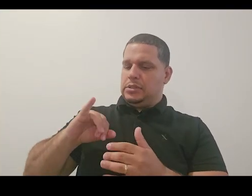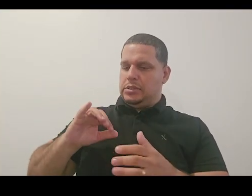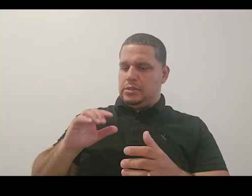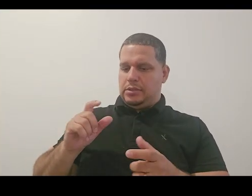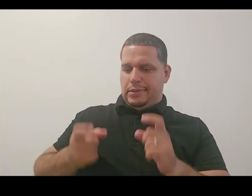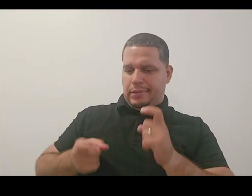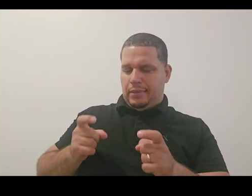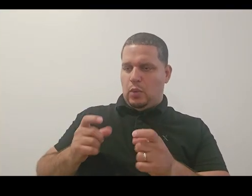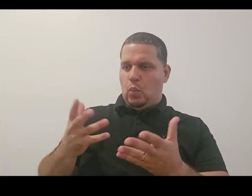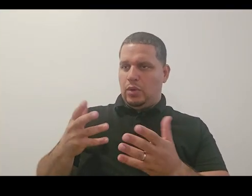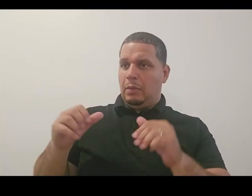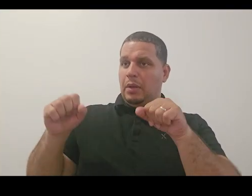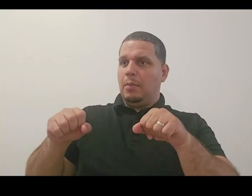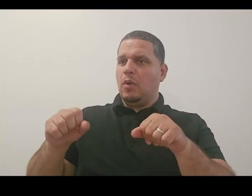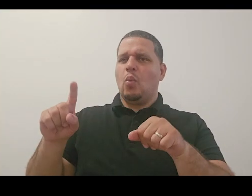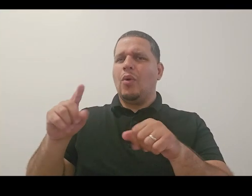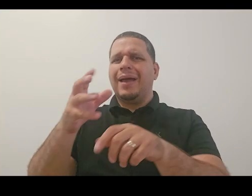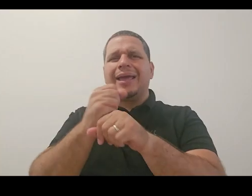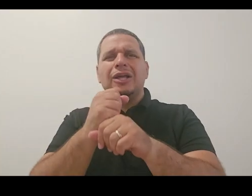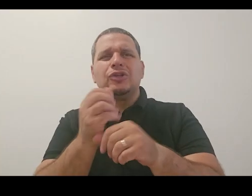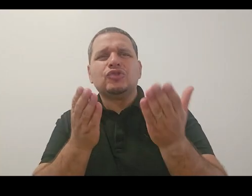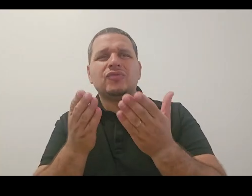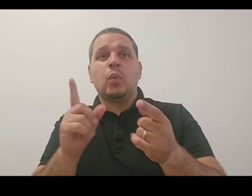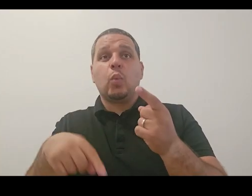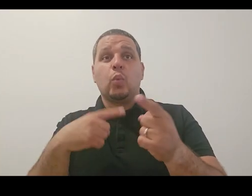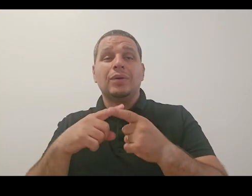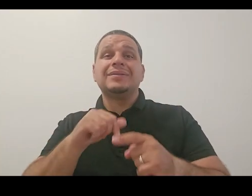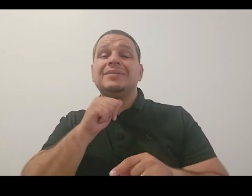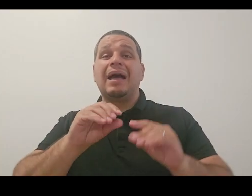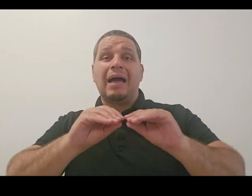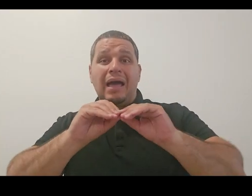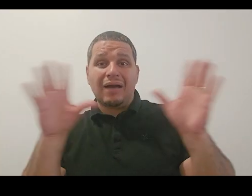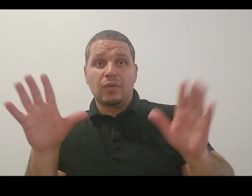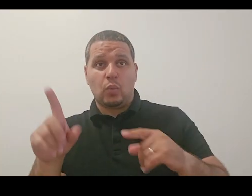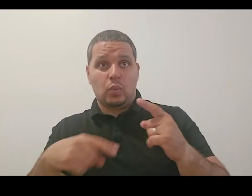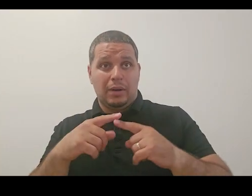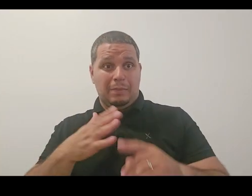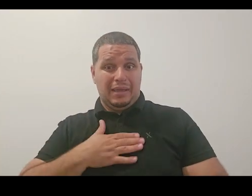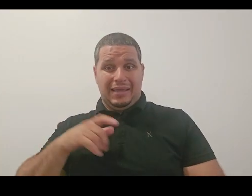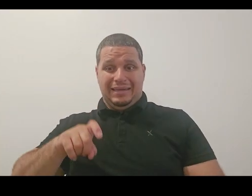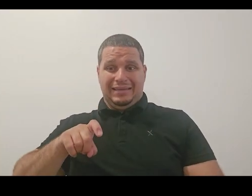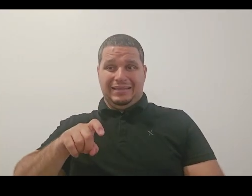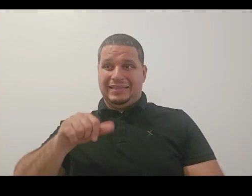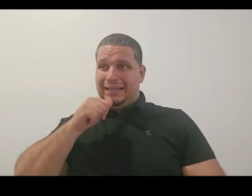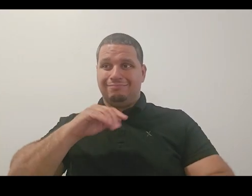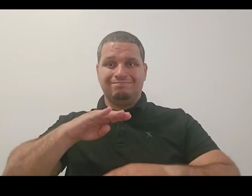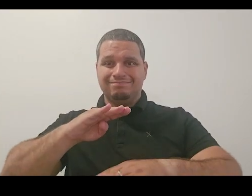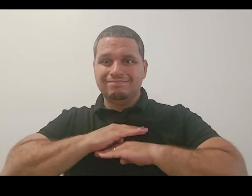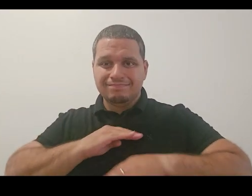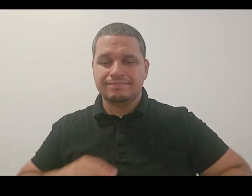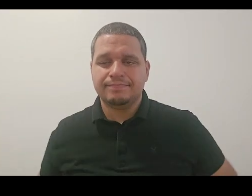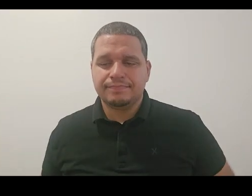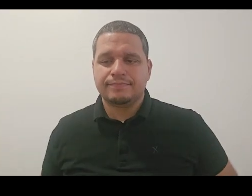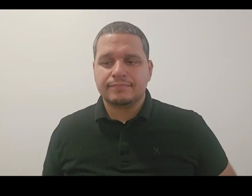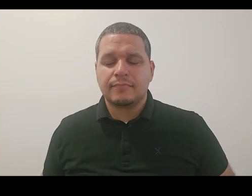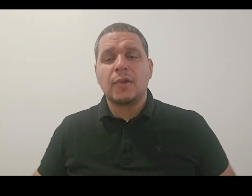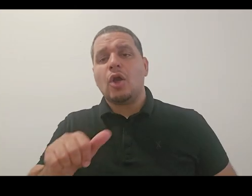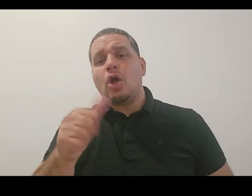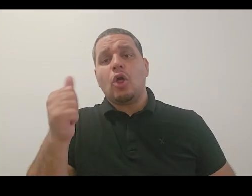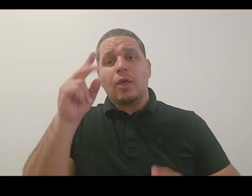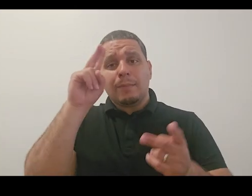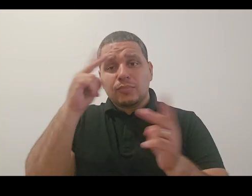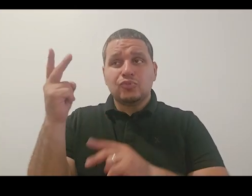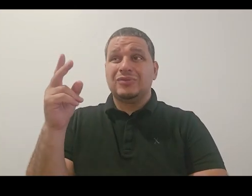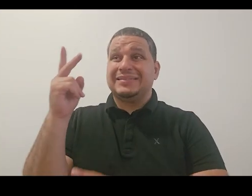what is possible and where to get services when it's not obvious, when your needs maybe aren't being met. And then the other misconception I